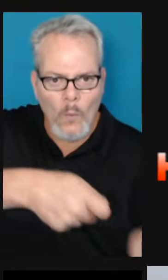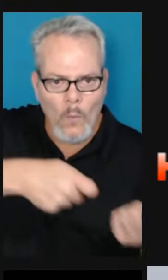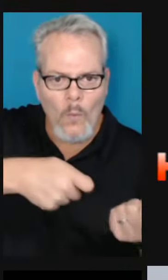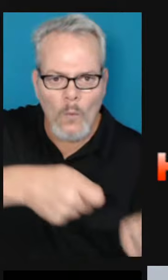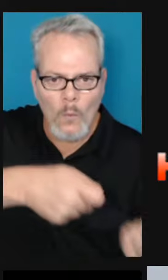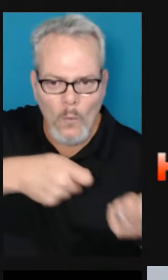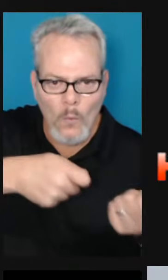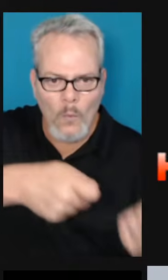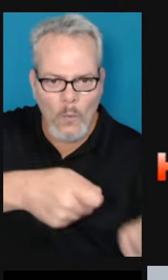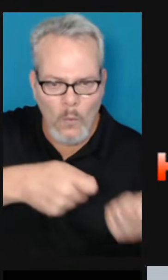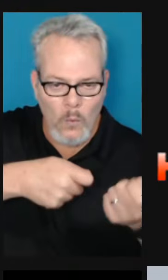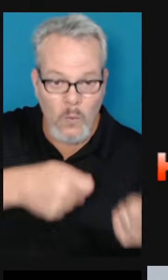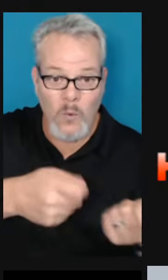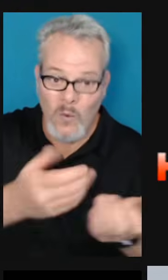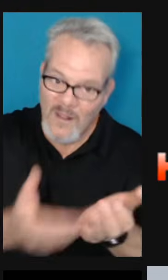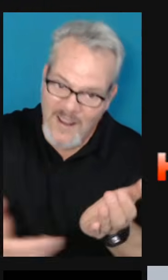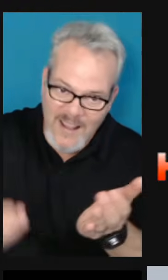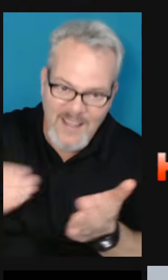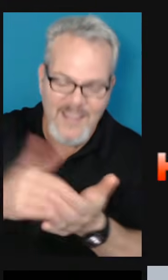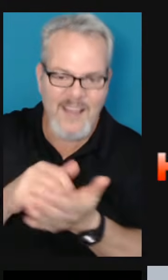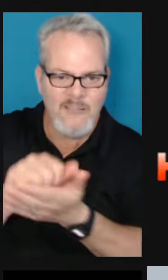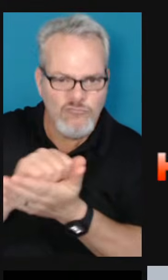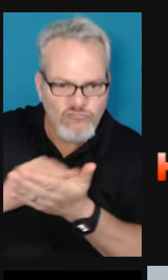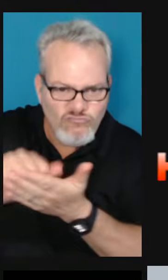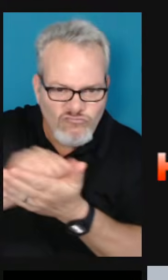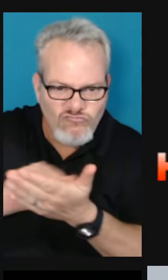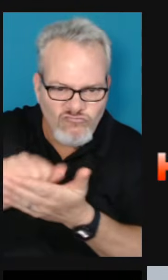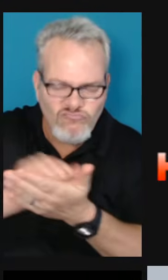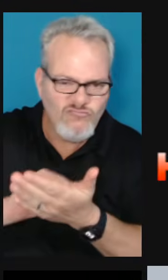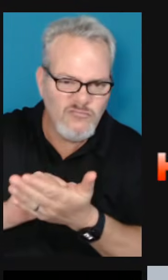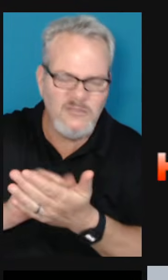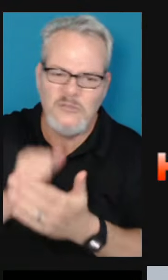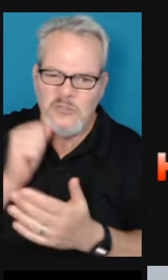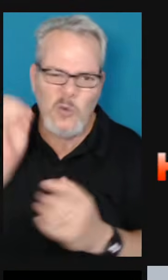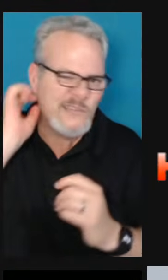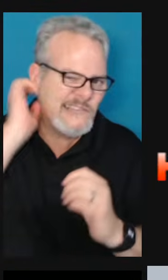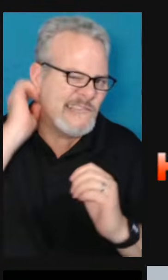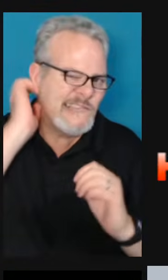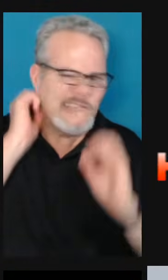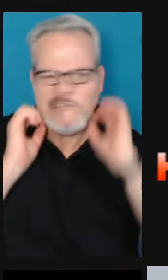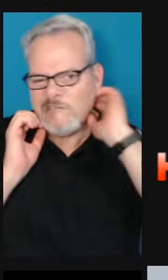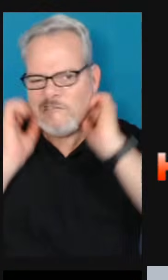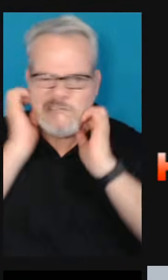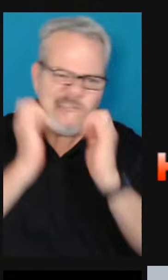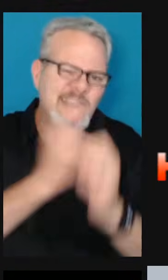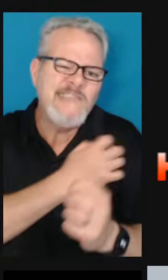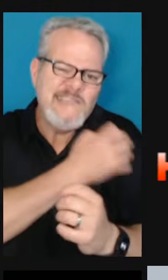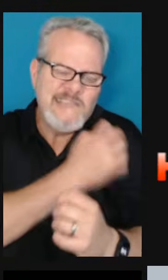vacuuming, wash. Avoid excess rubbing because a sharp ash can cut fibers.